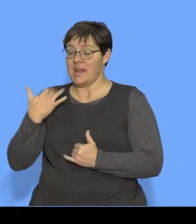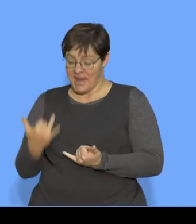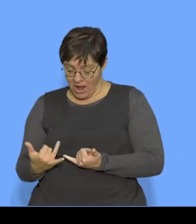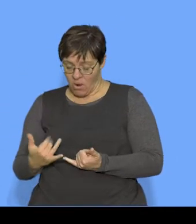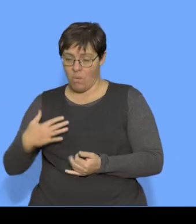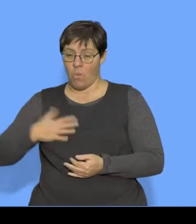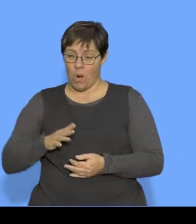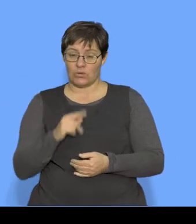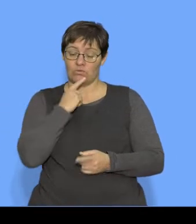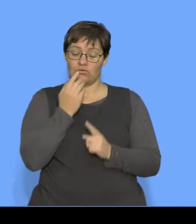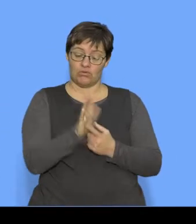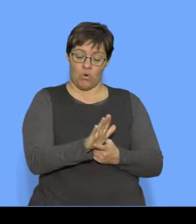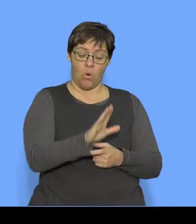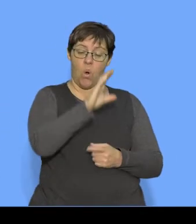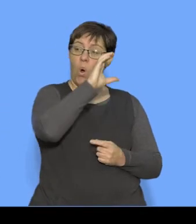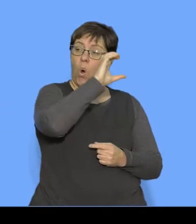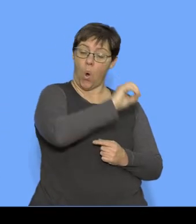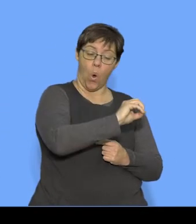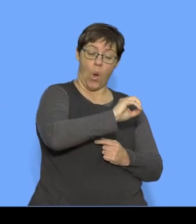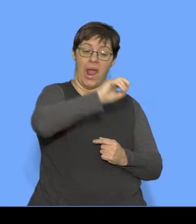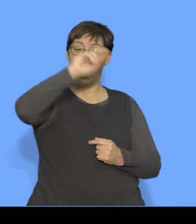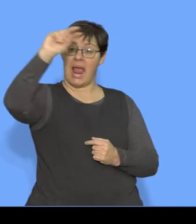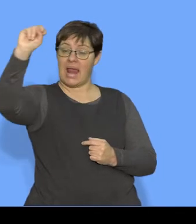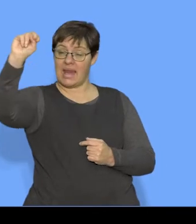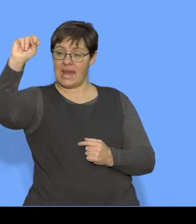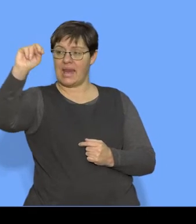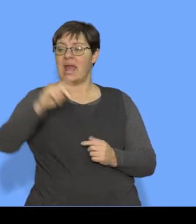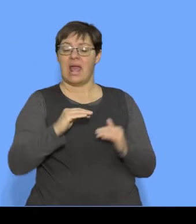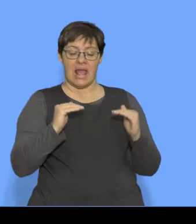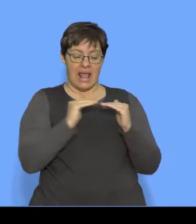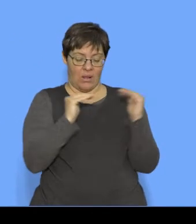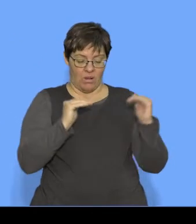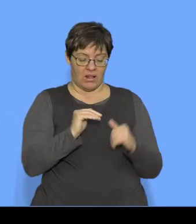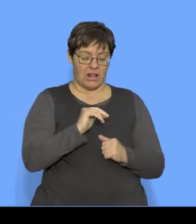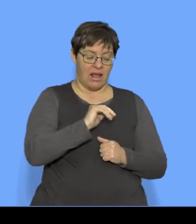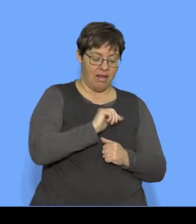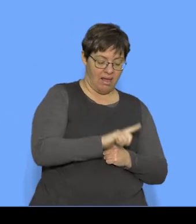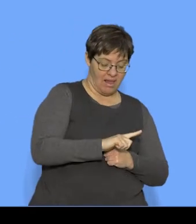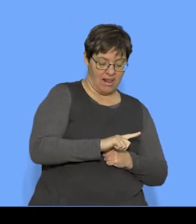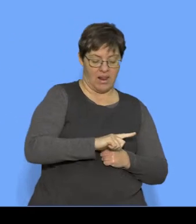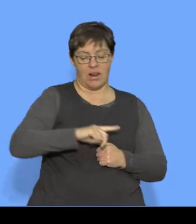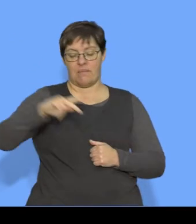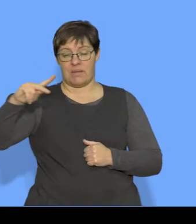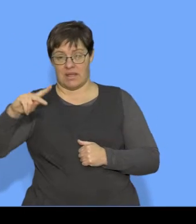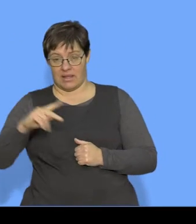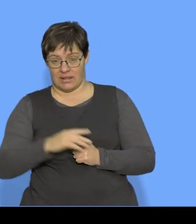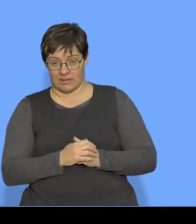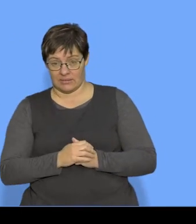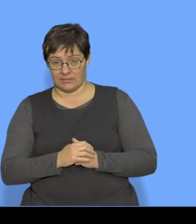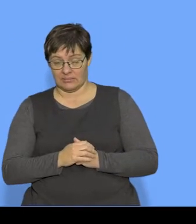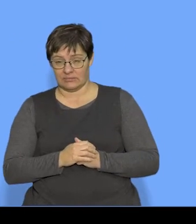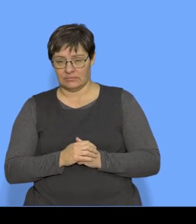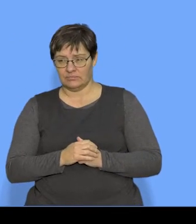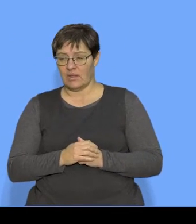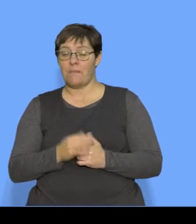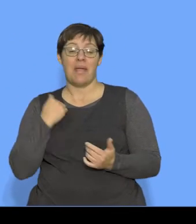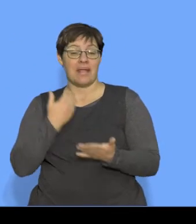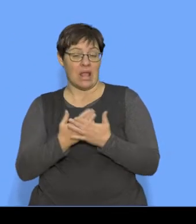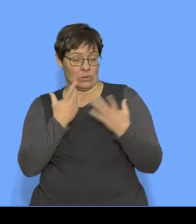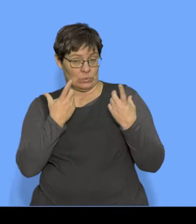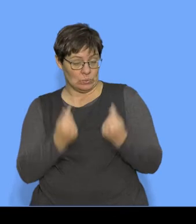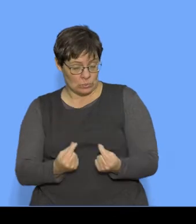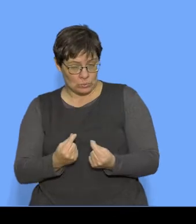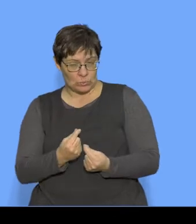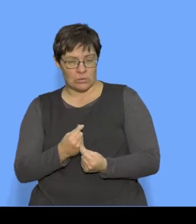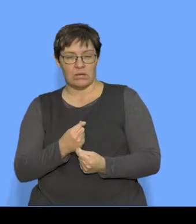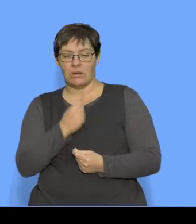that ON is now equals to LP, right, for leopard. If I can do that